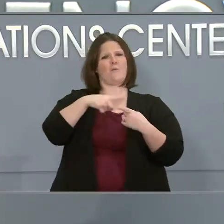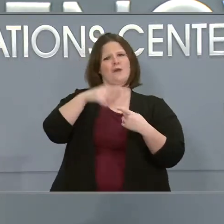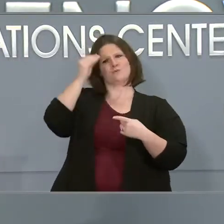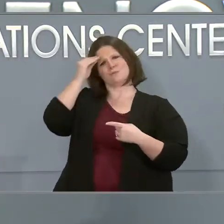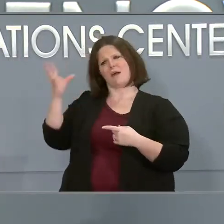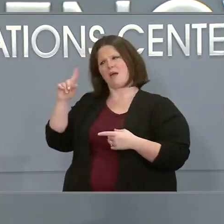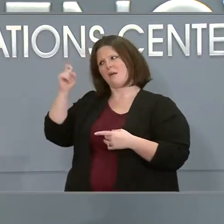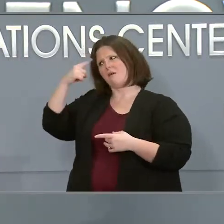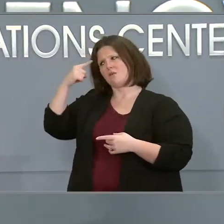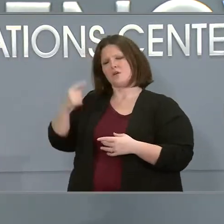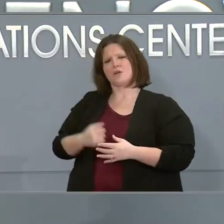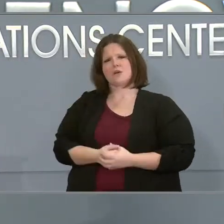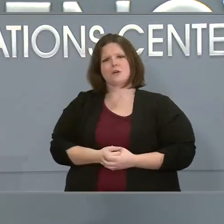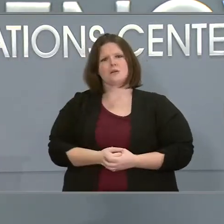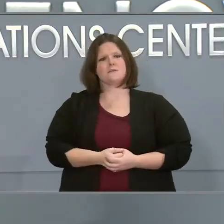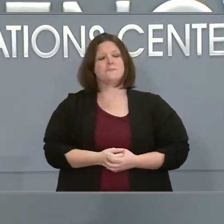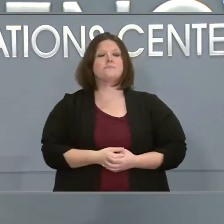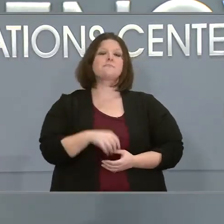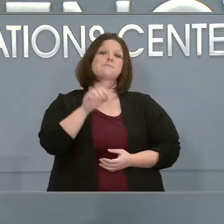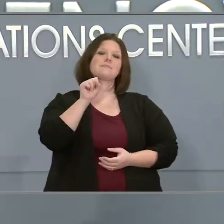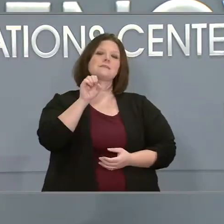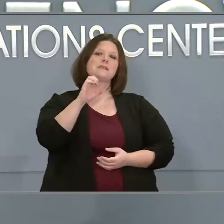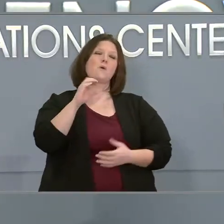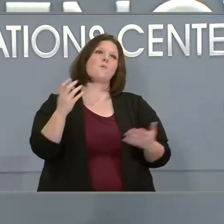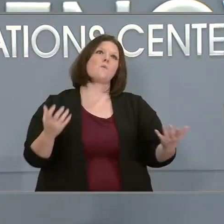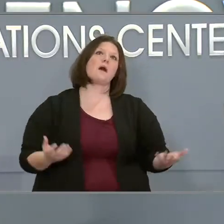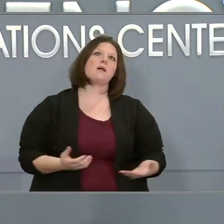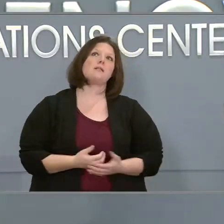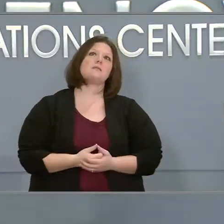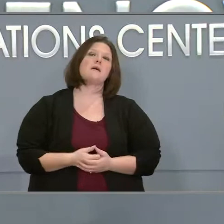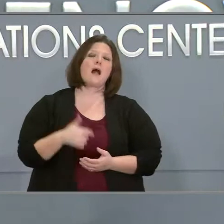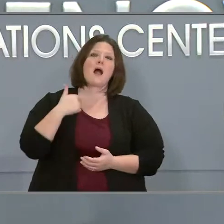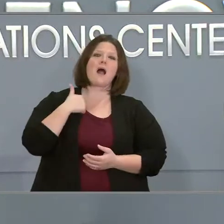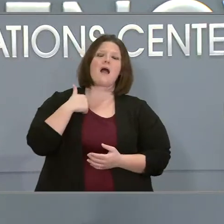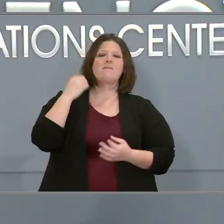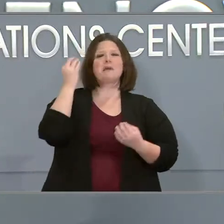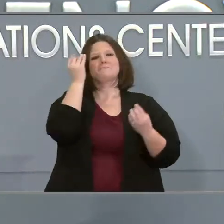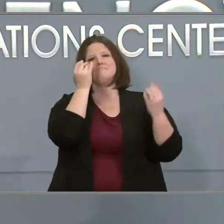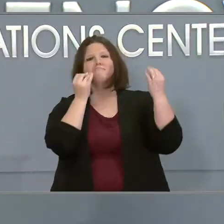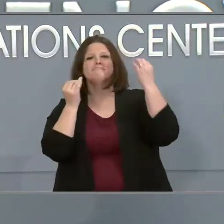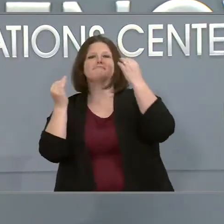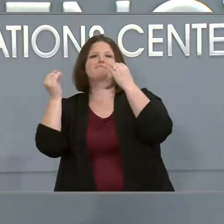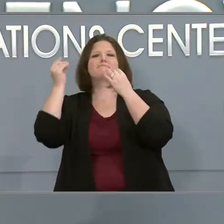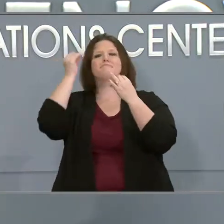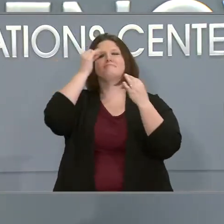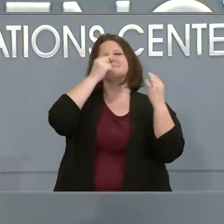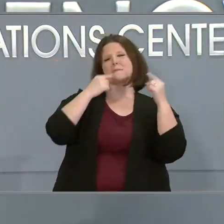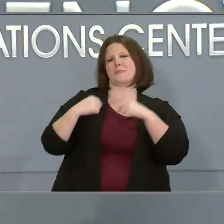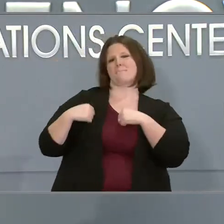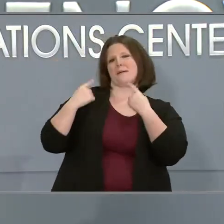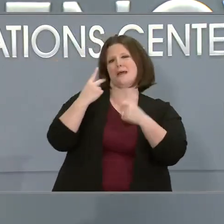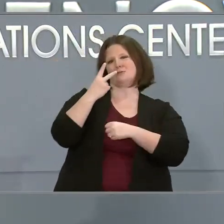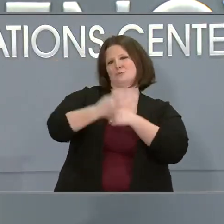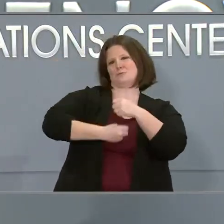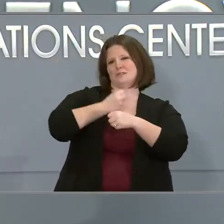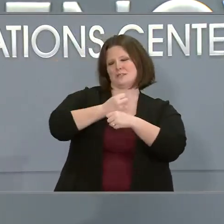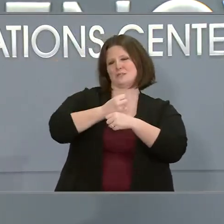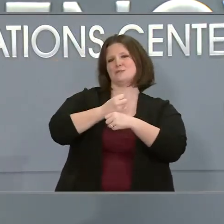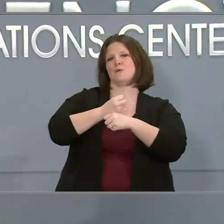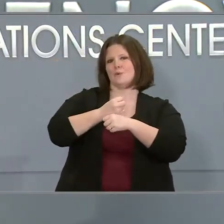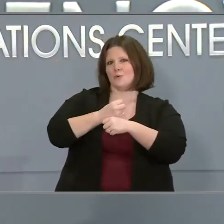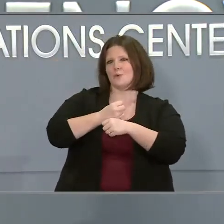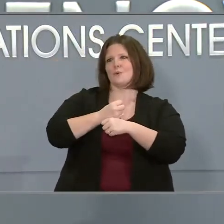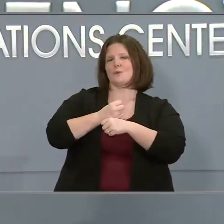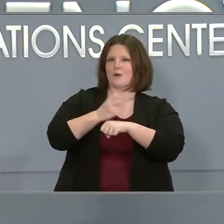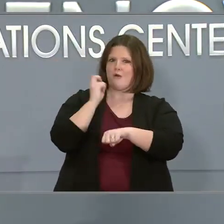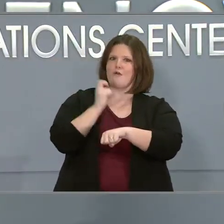governor? So it's been an evolution, and certainly the last 2 years have been quite a